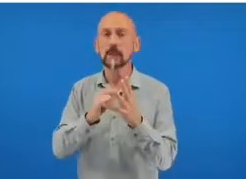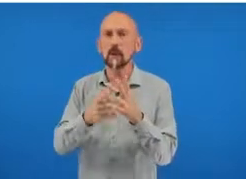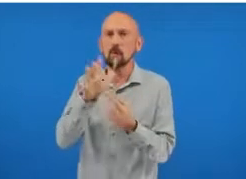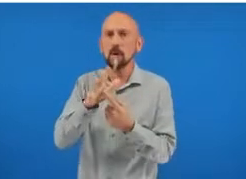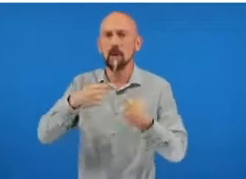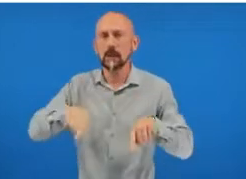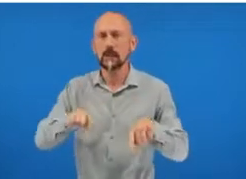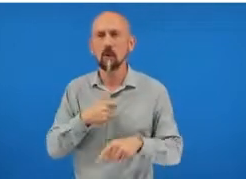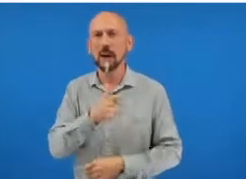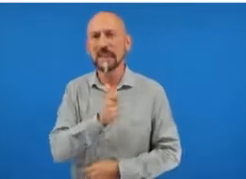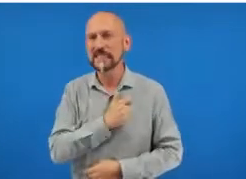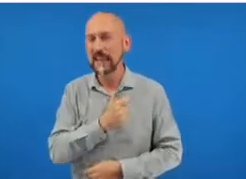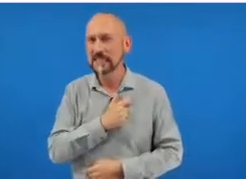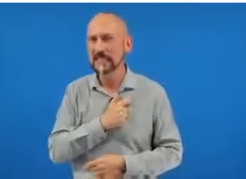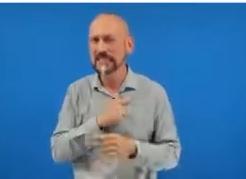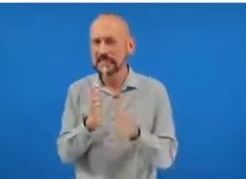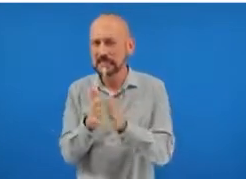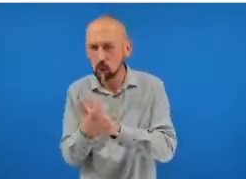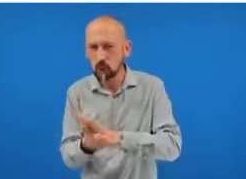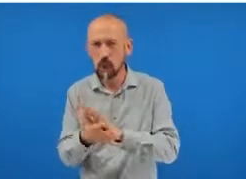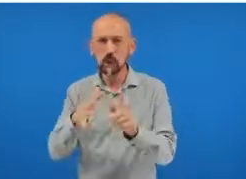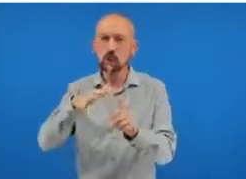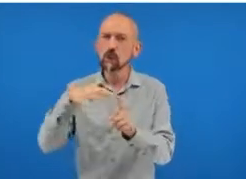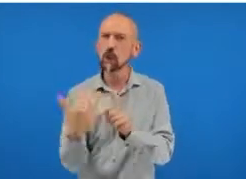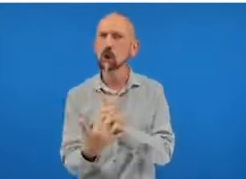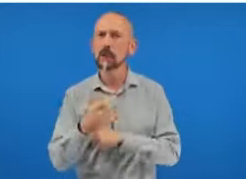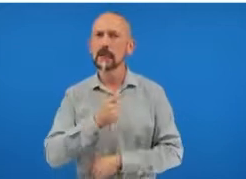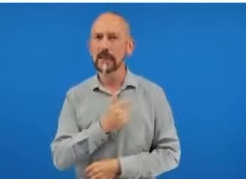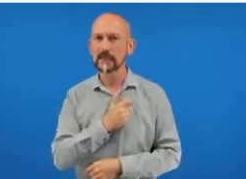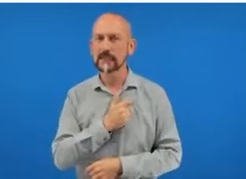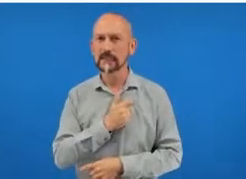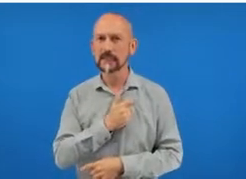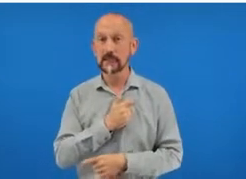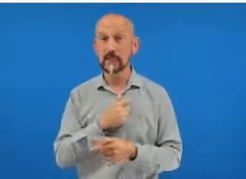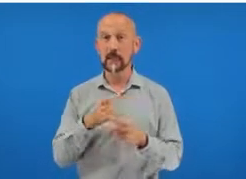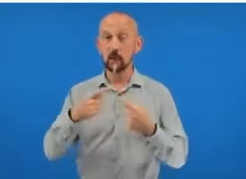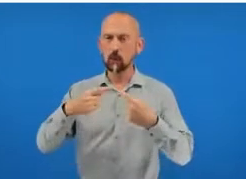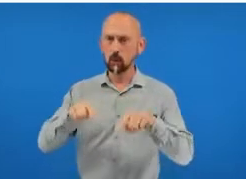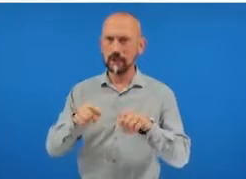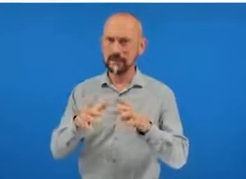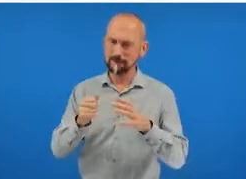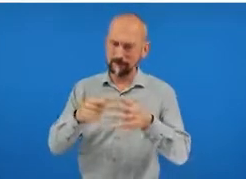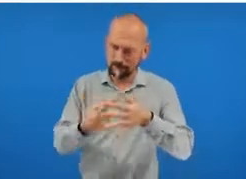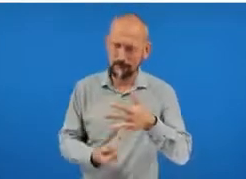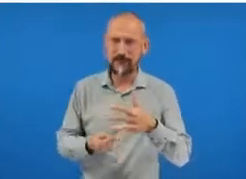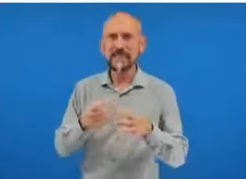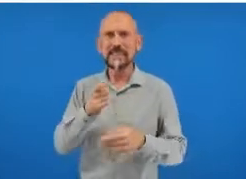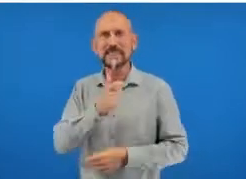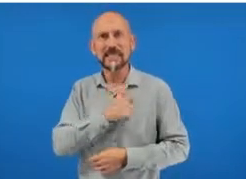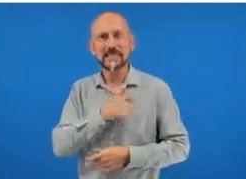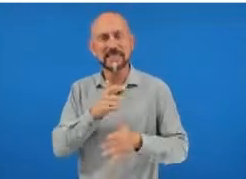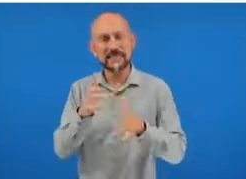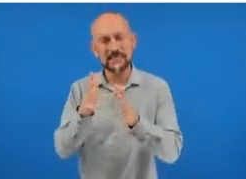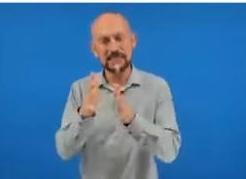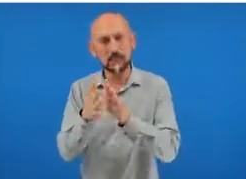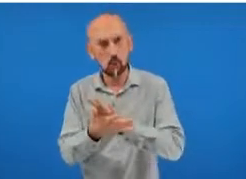for example, social anxiety disorder, and we call them anxiety disorder specific measures. We want to collect them at the start of treatment and